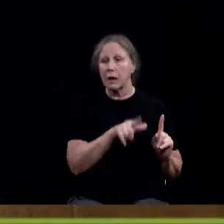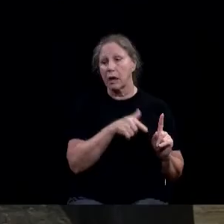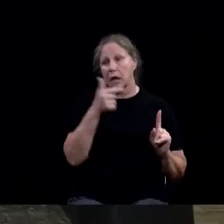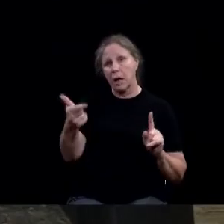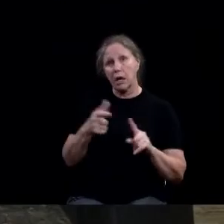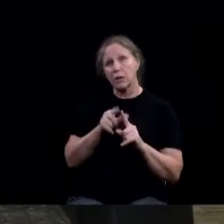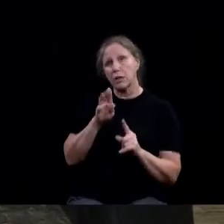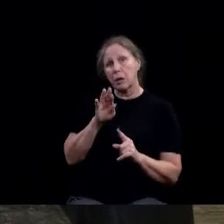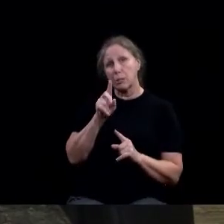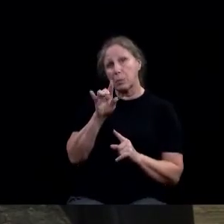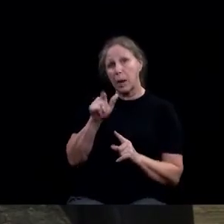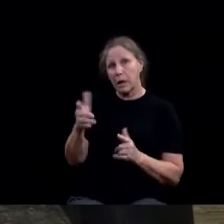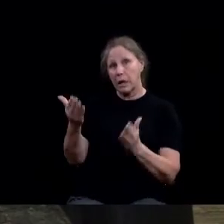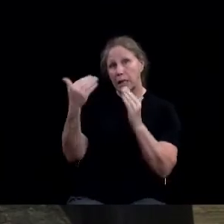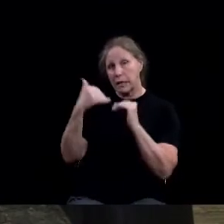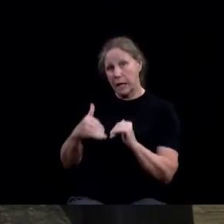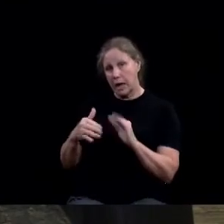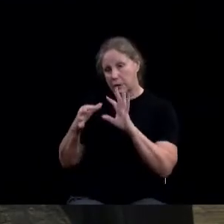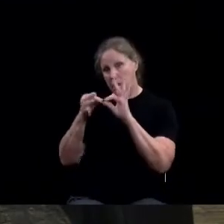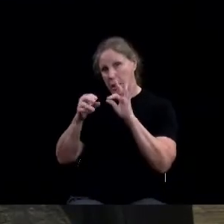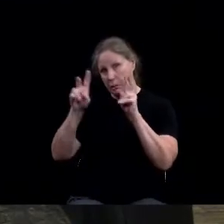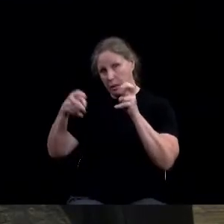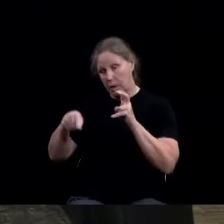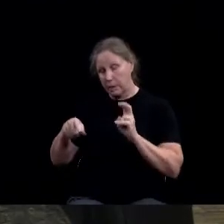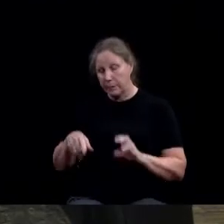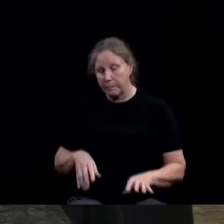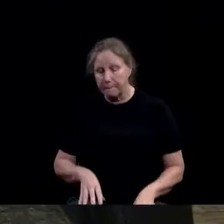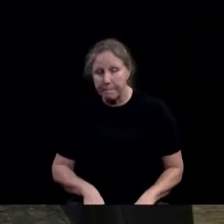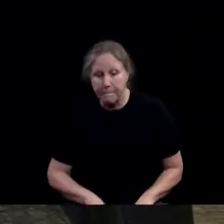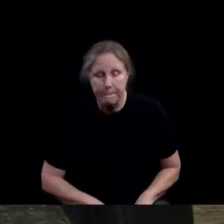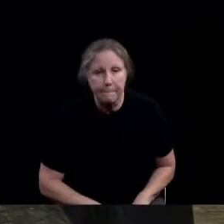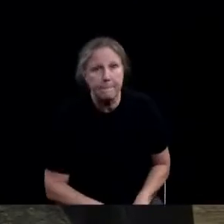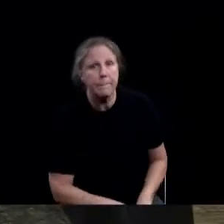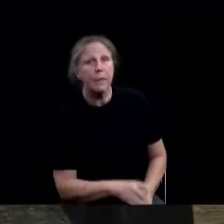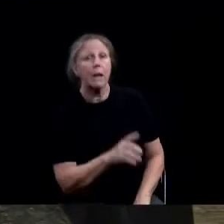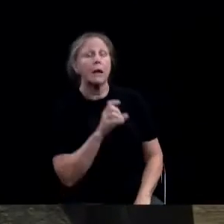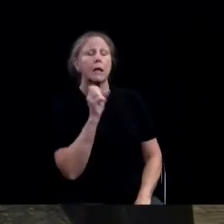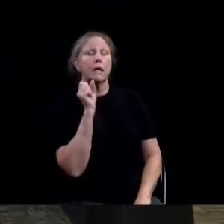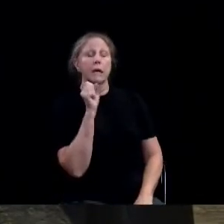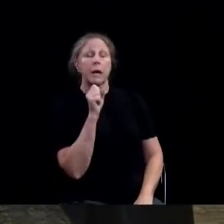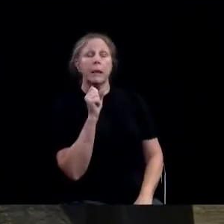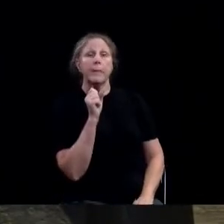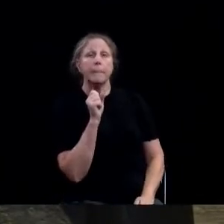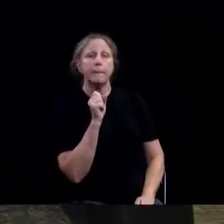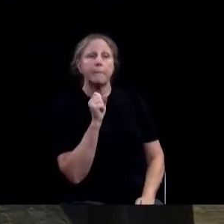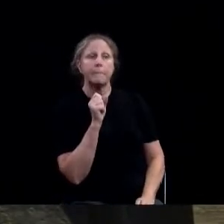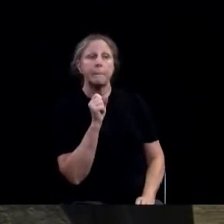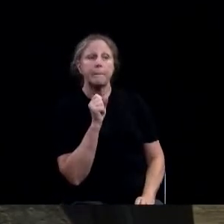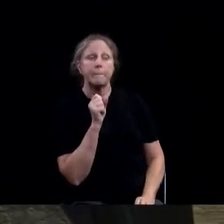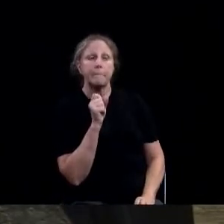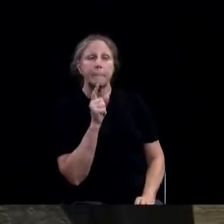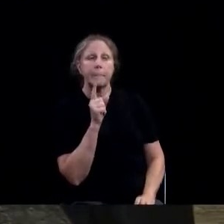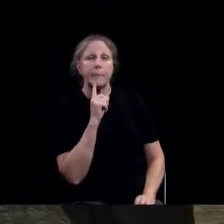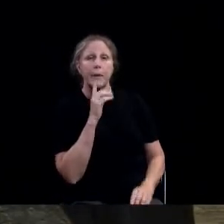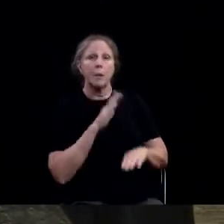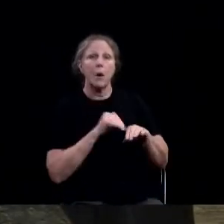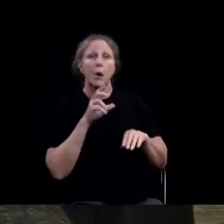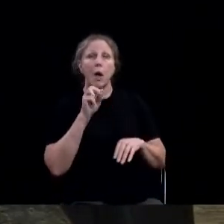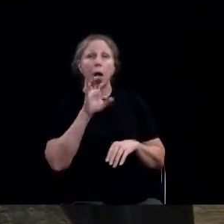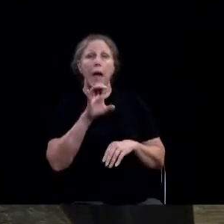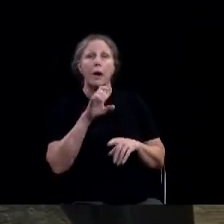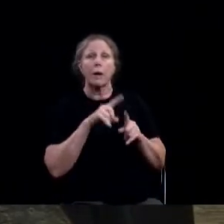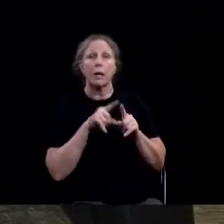presentation. Thanks, Mayor. Wanted to call on Eric Pena. He's an IT program